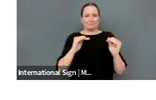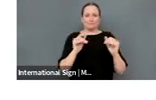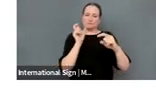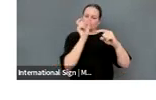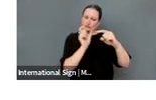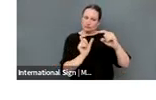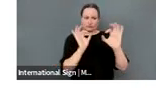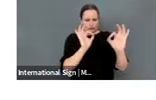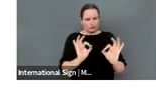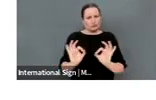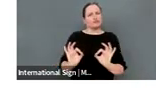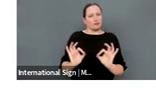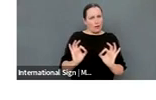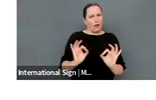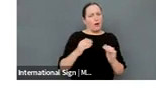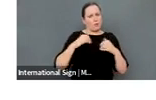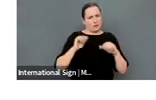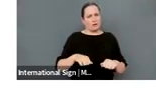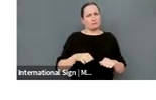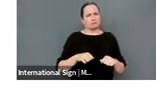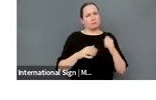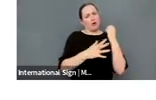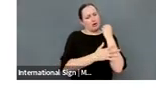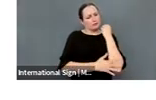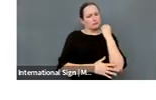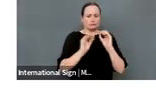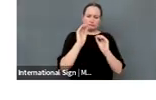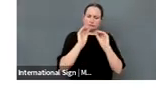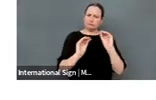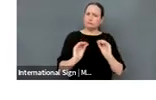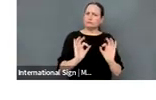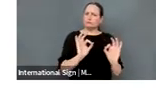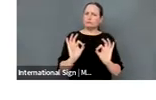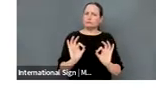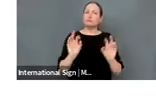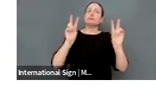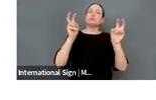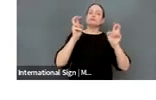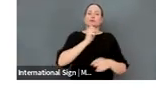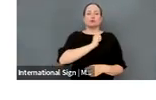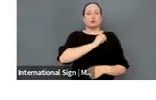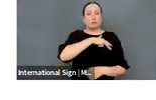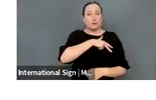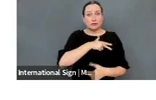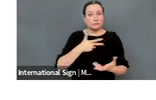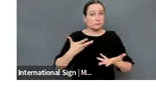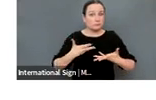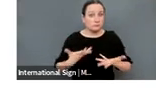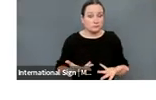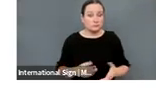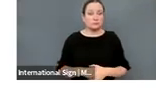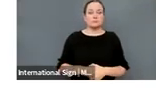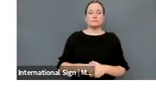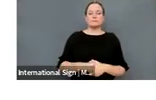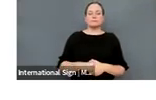What are some of the challenges you are going to see around social protection, particularly disability certification in